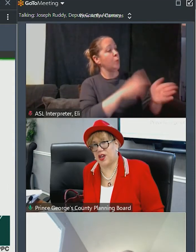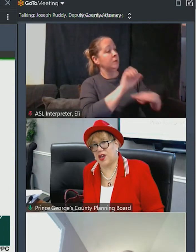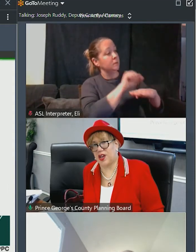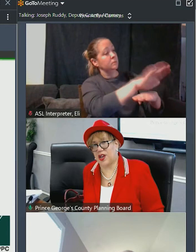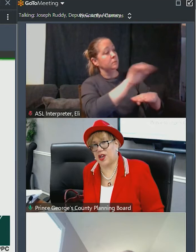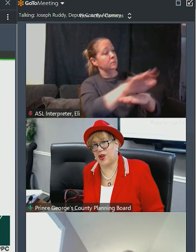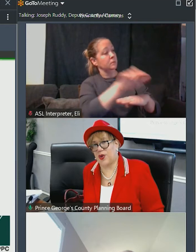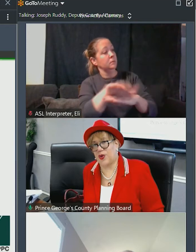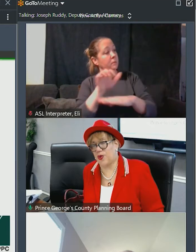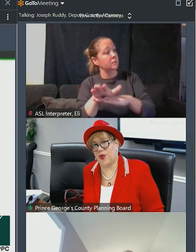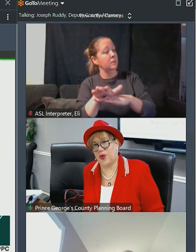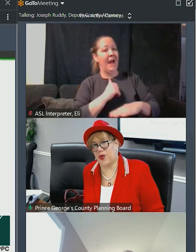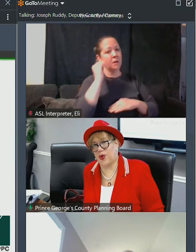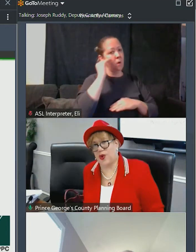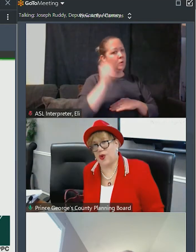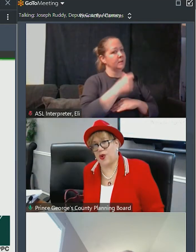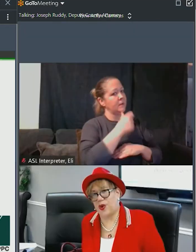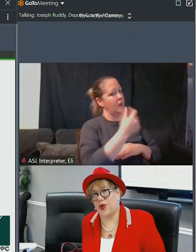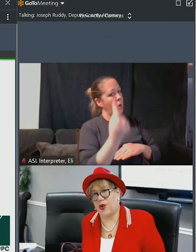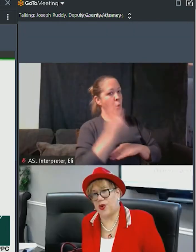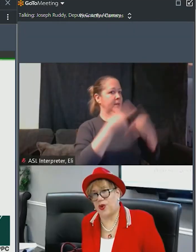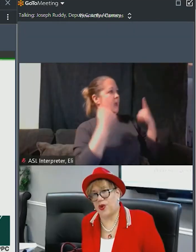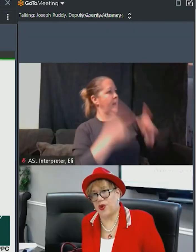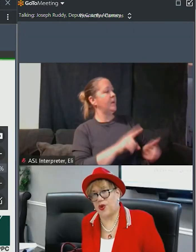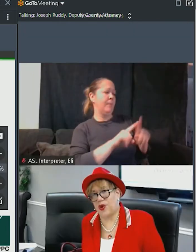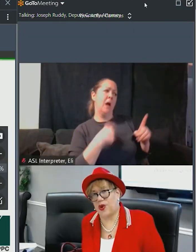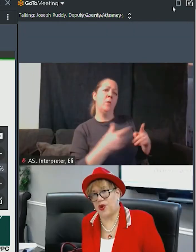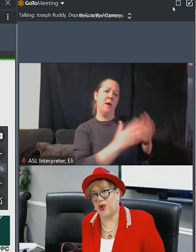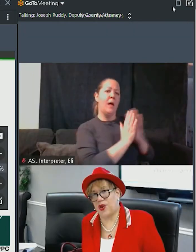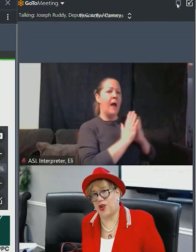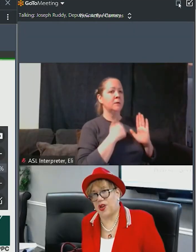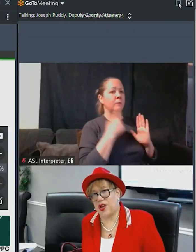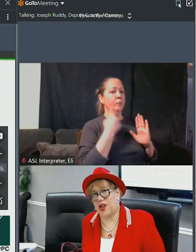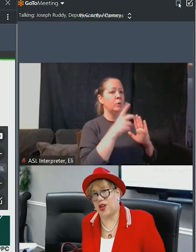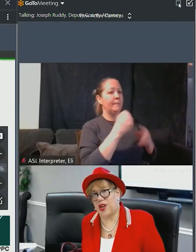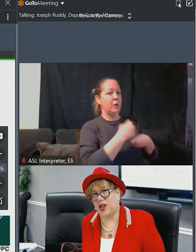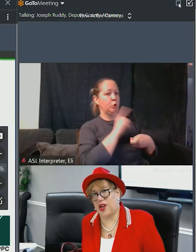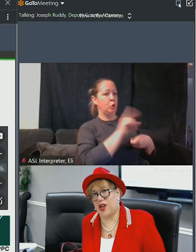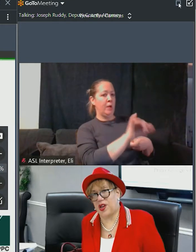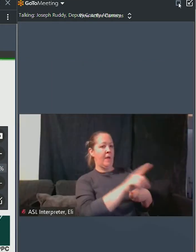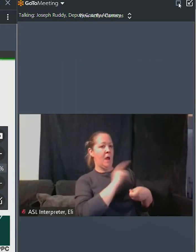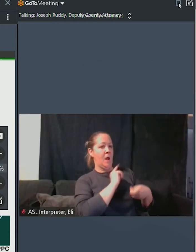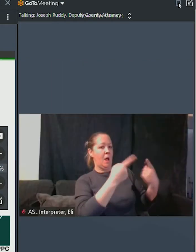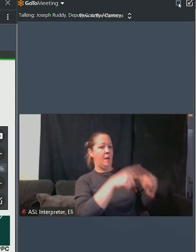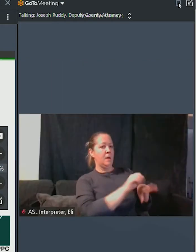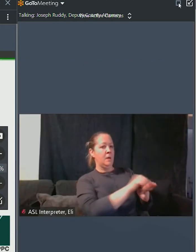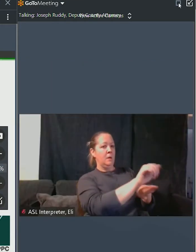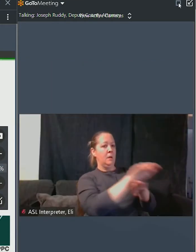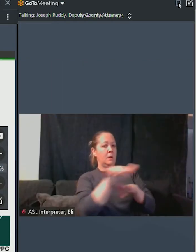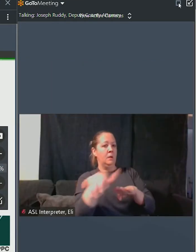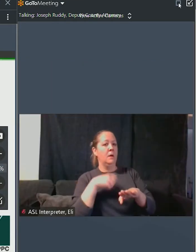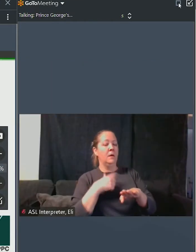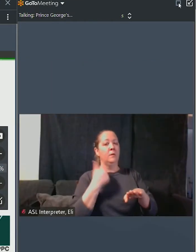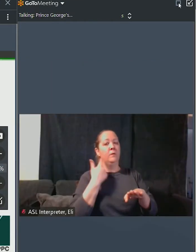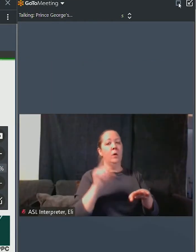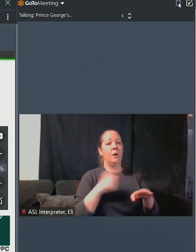sent. I know that's not always done, but I would ask that's done, and I appreciate Mr. Ray mentioning that in his remarks. Well,